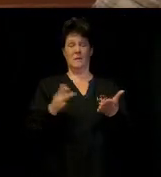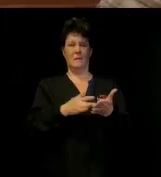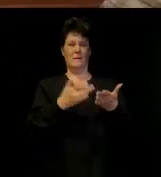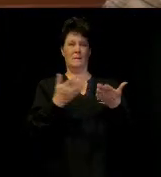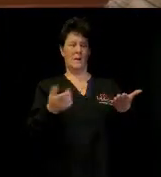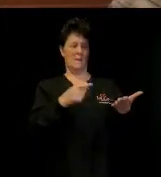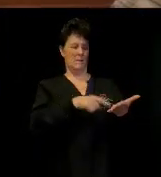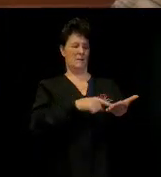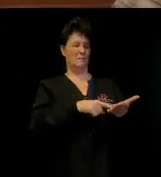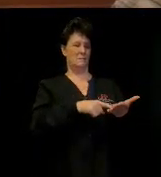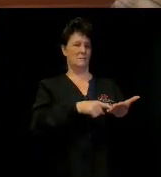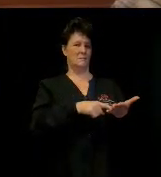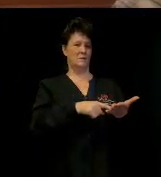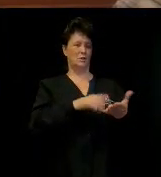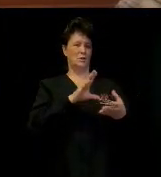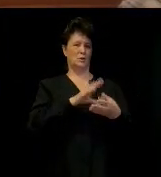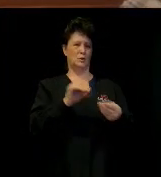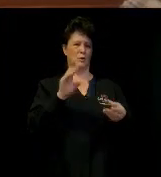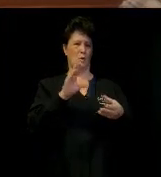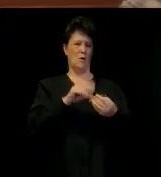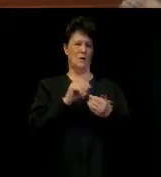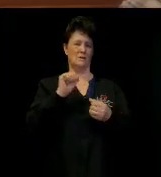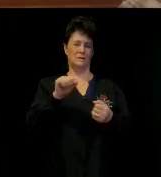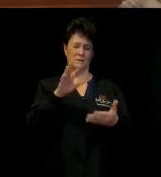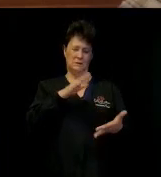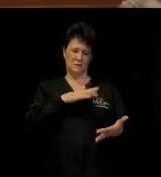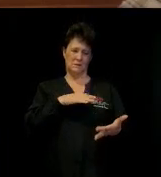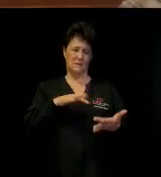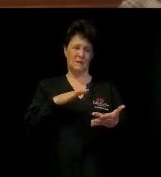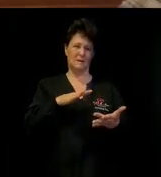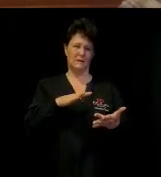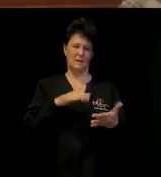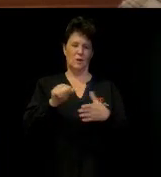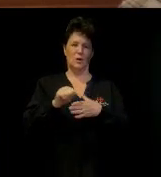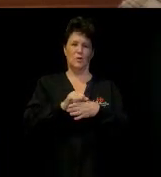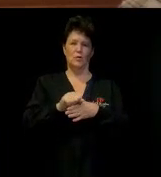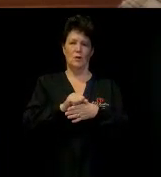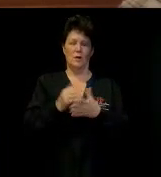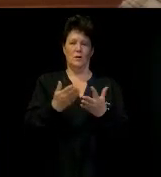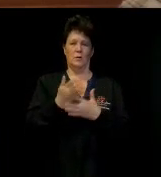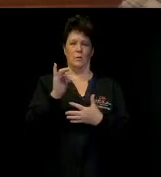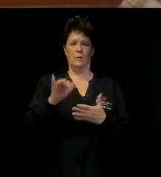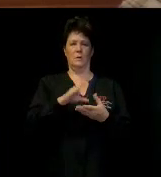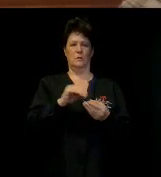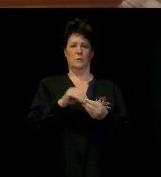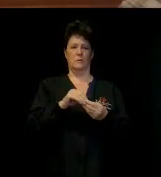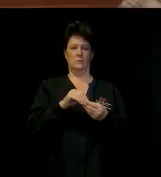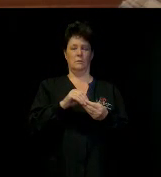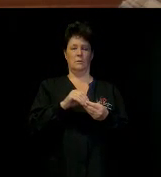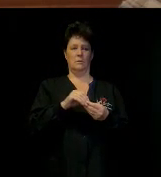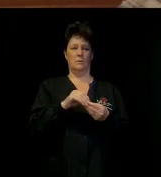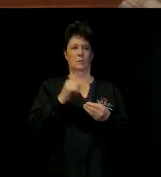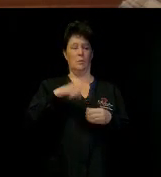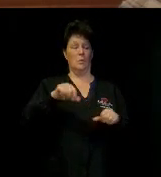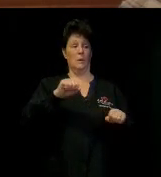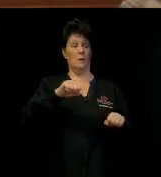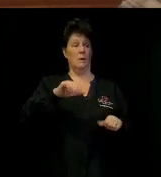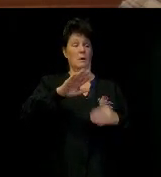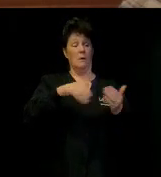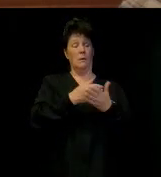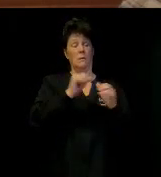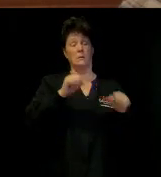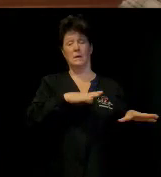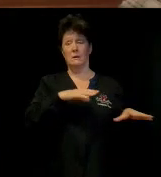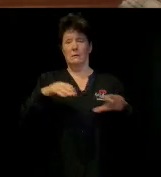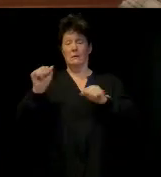I've trained myself, I know I'm going to win. And I want you to walk out of here tonight knowing you can't be defeated. If there's anything I want